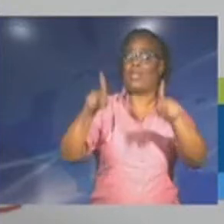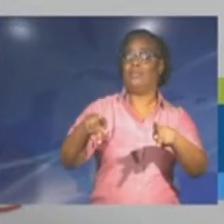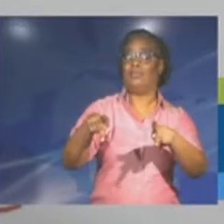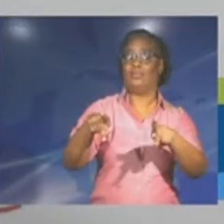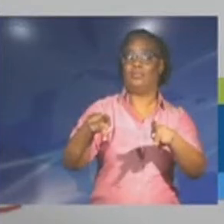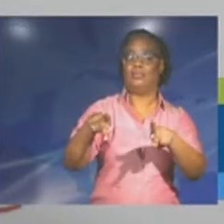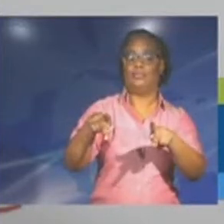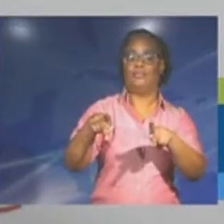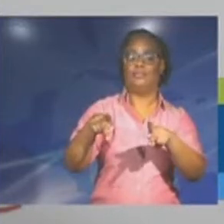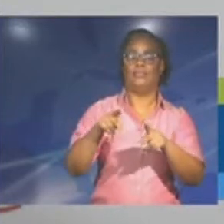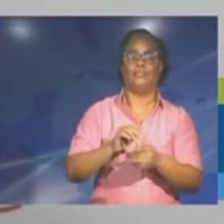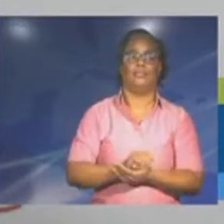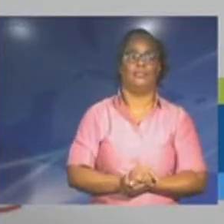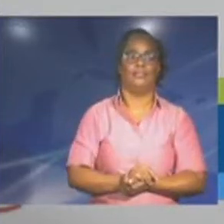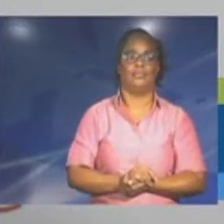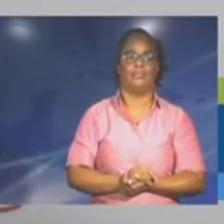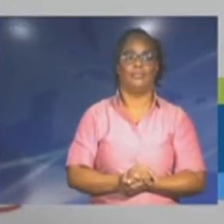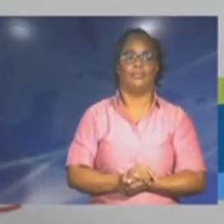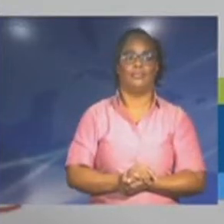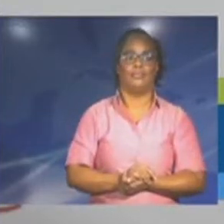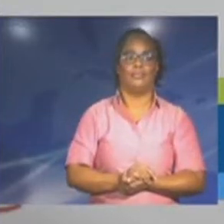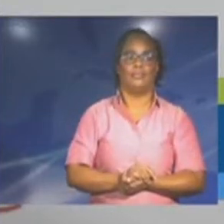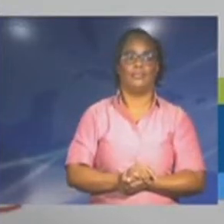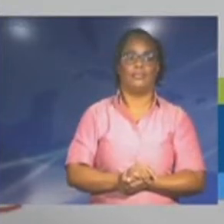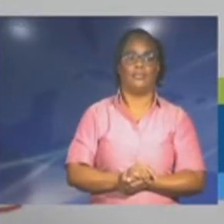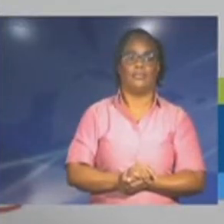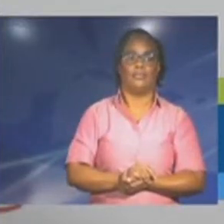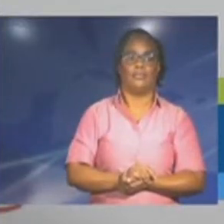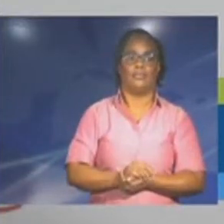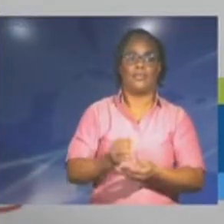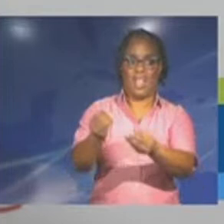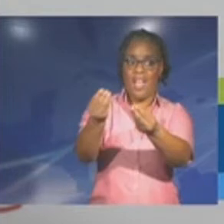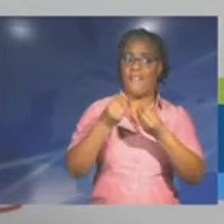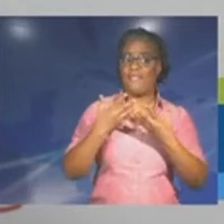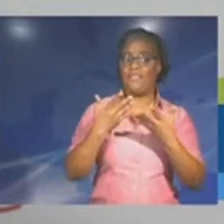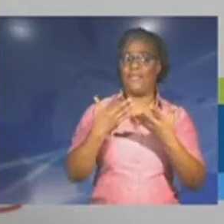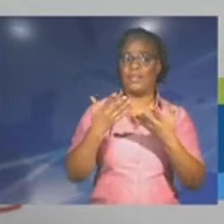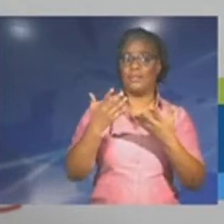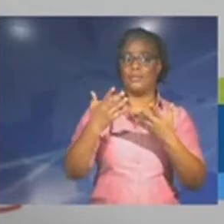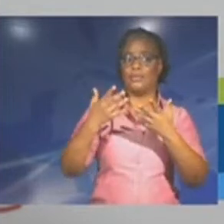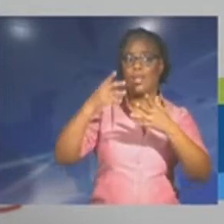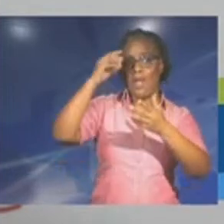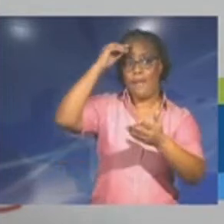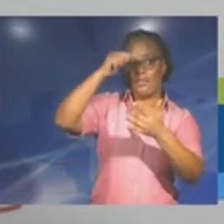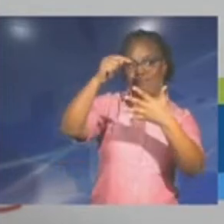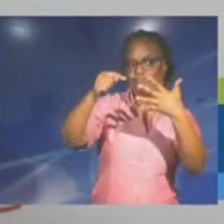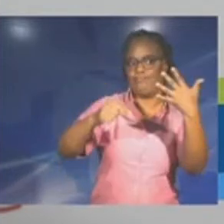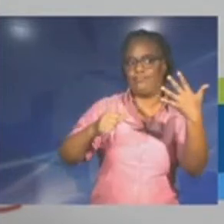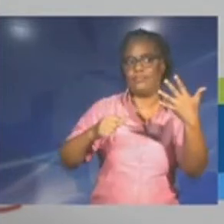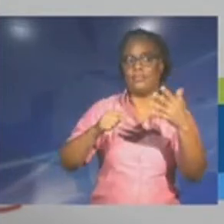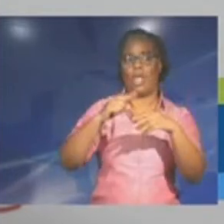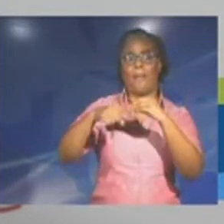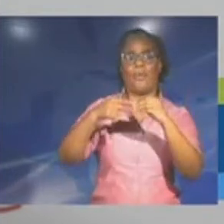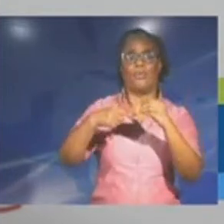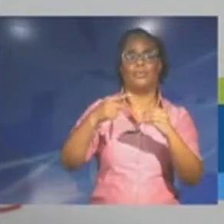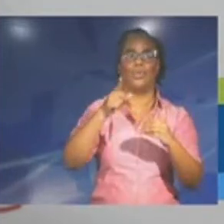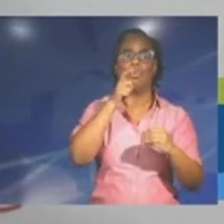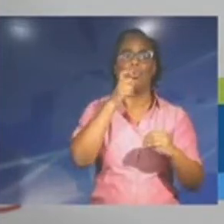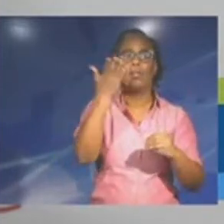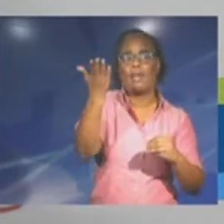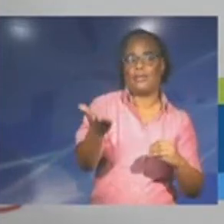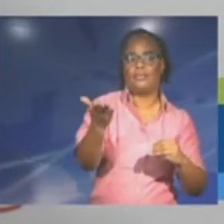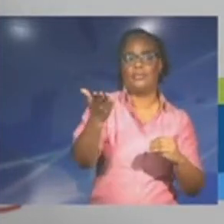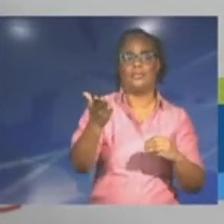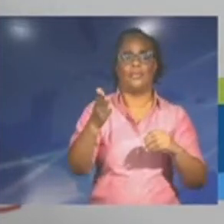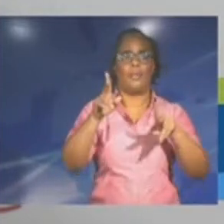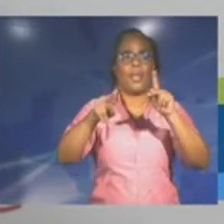contact the patient and understand their circumstance and try to assist them. What COVID-19 did around the world was that